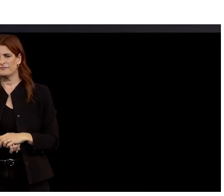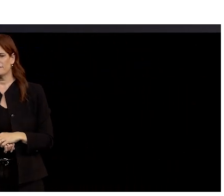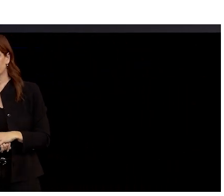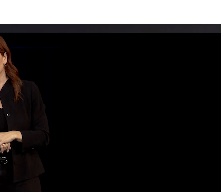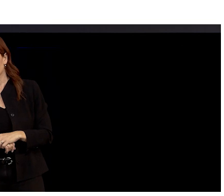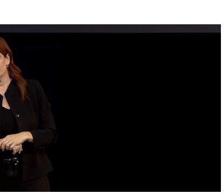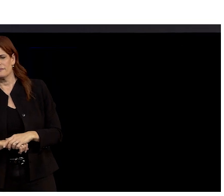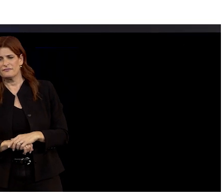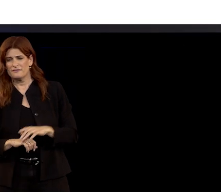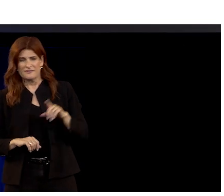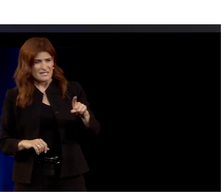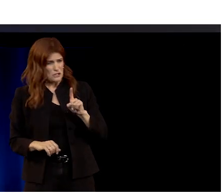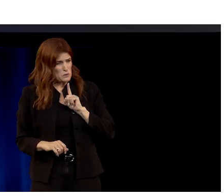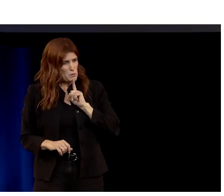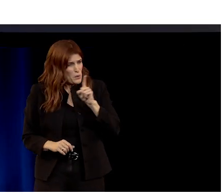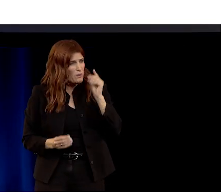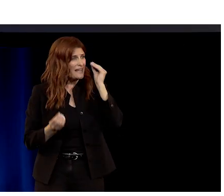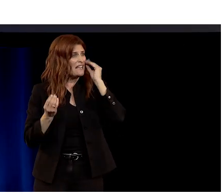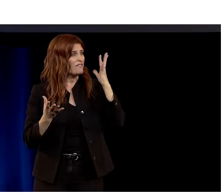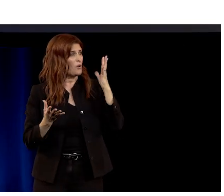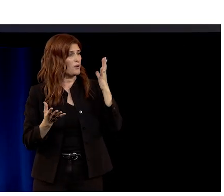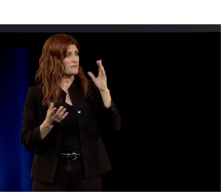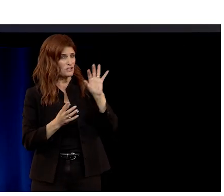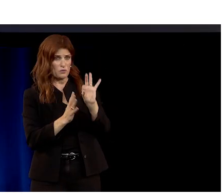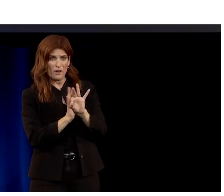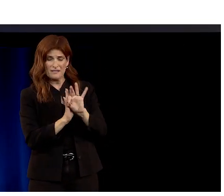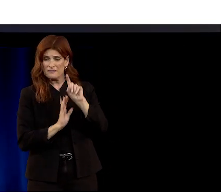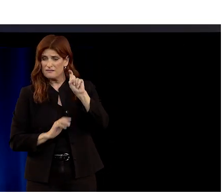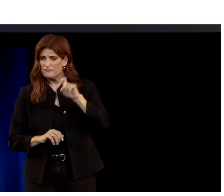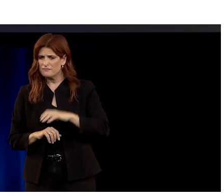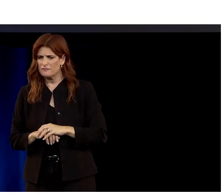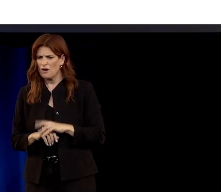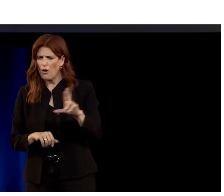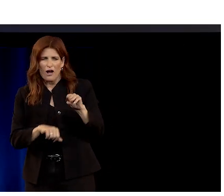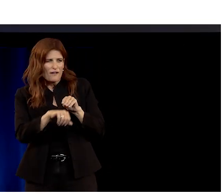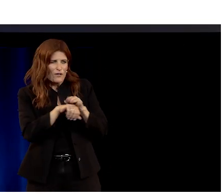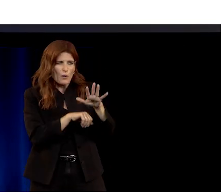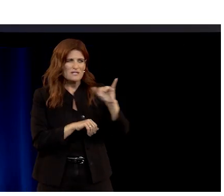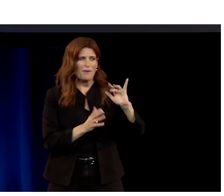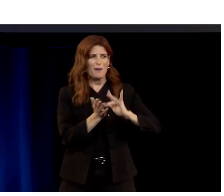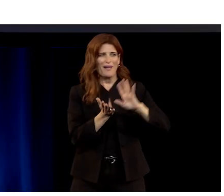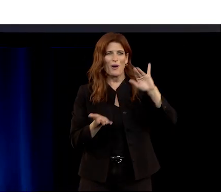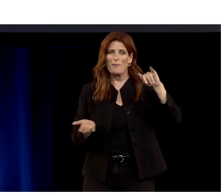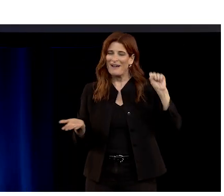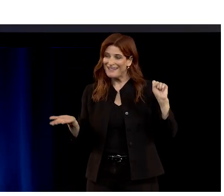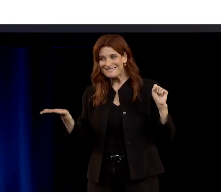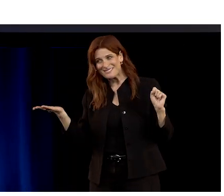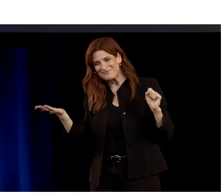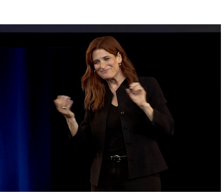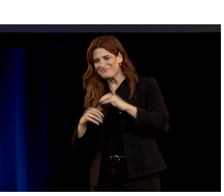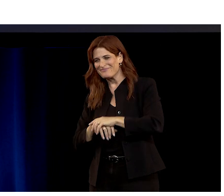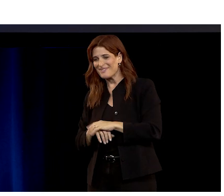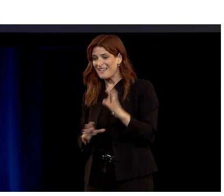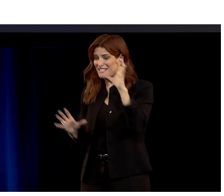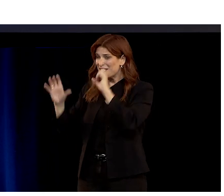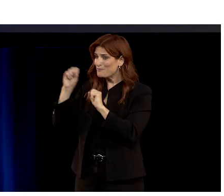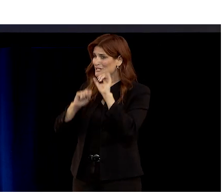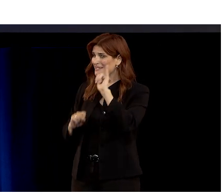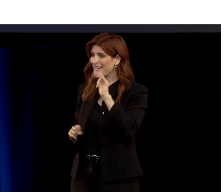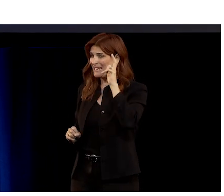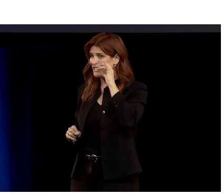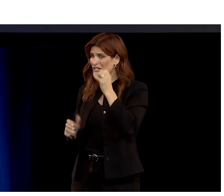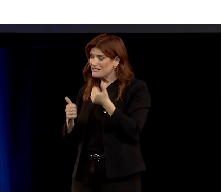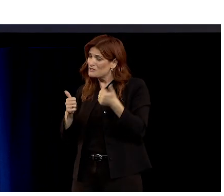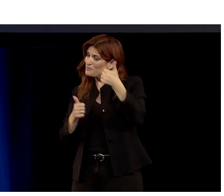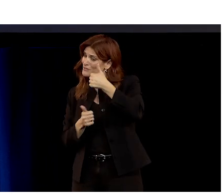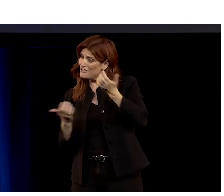hearing babies because research shows early exposure to visual language increases IQ and EQ.